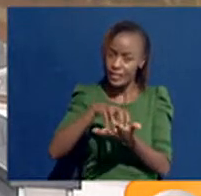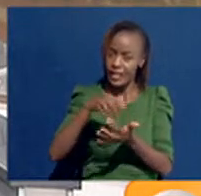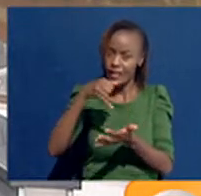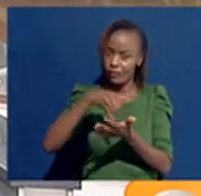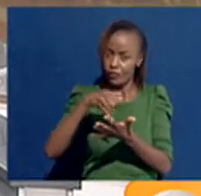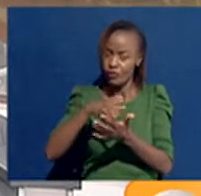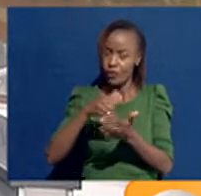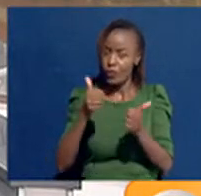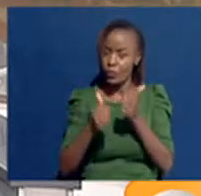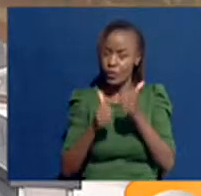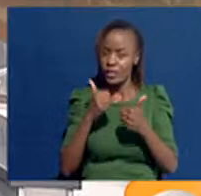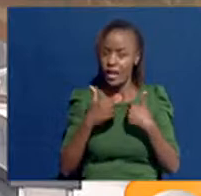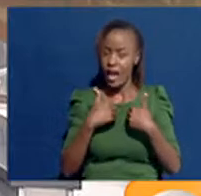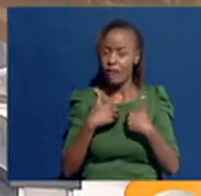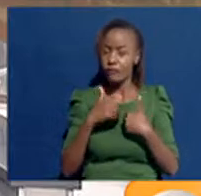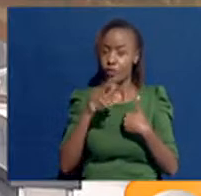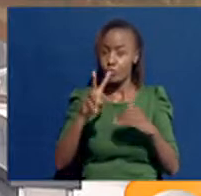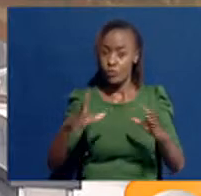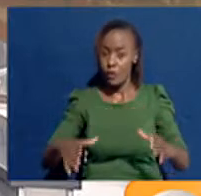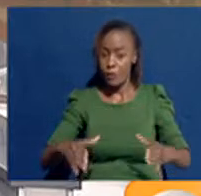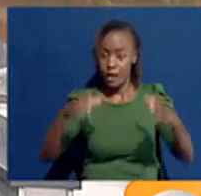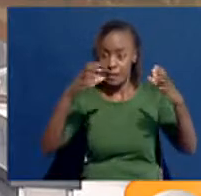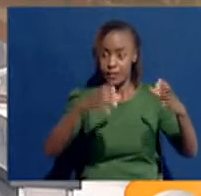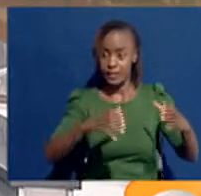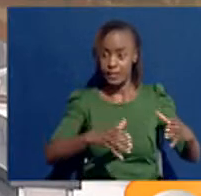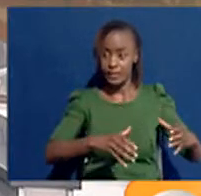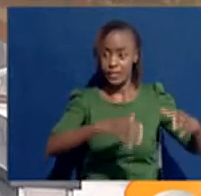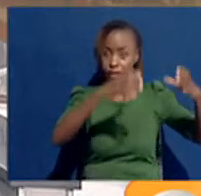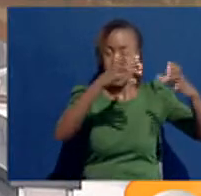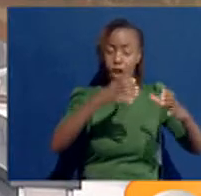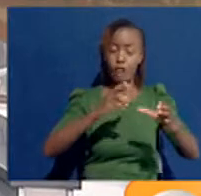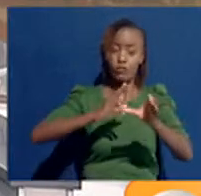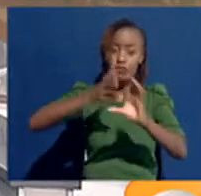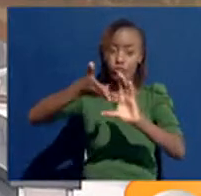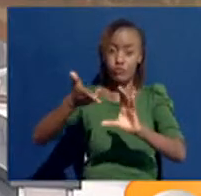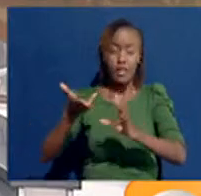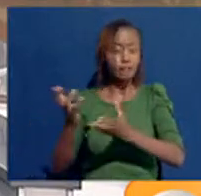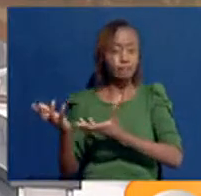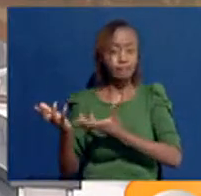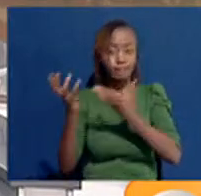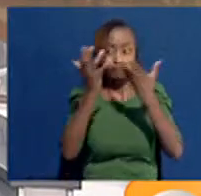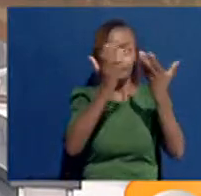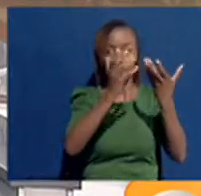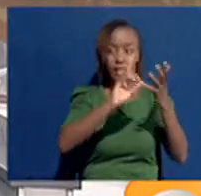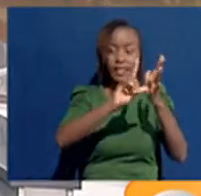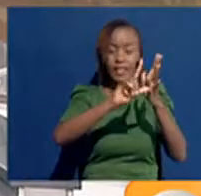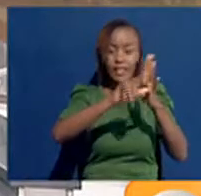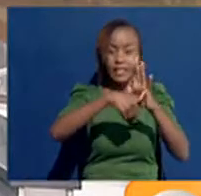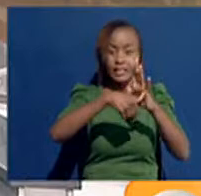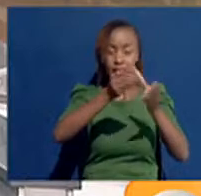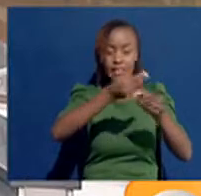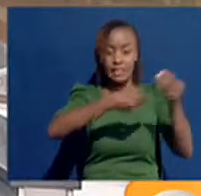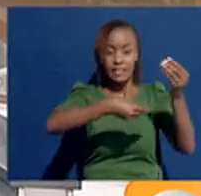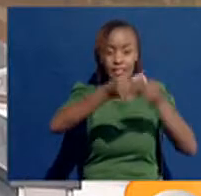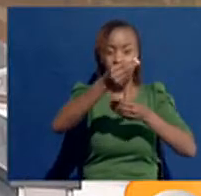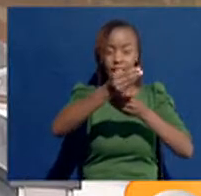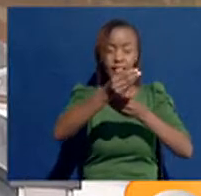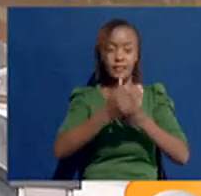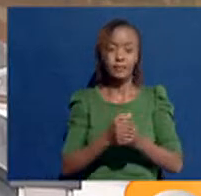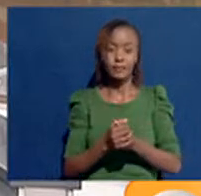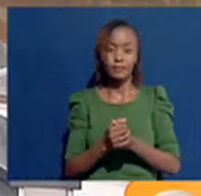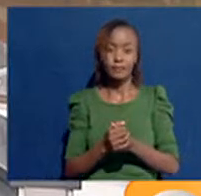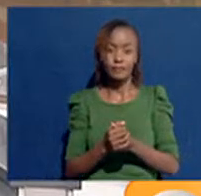which two batches of crude oil were extracted and sold abroad during the initial phase of the exploration meant